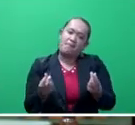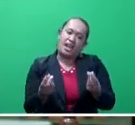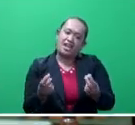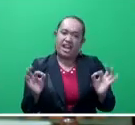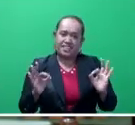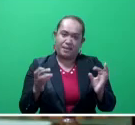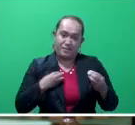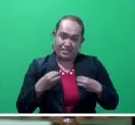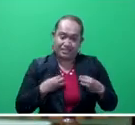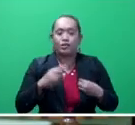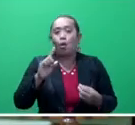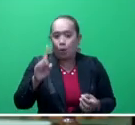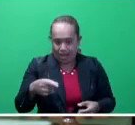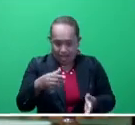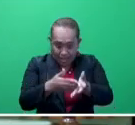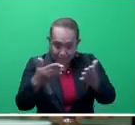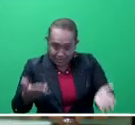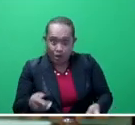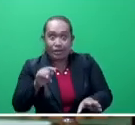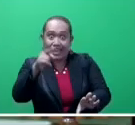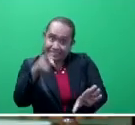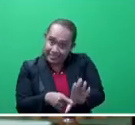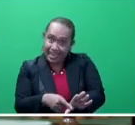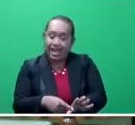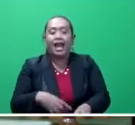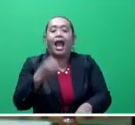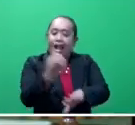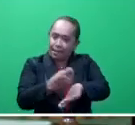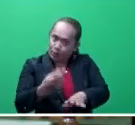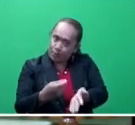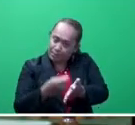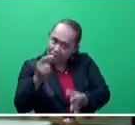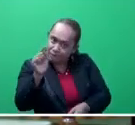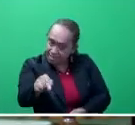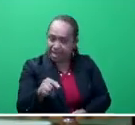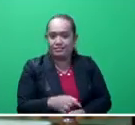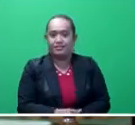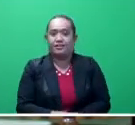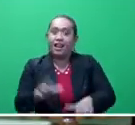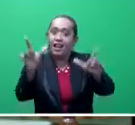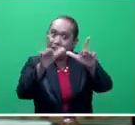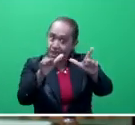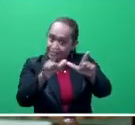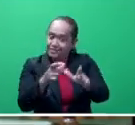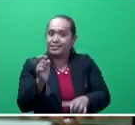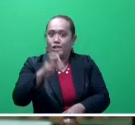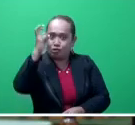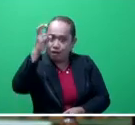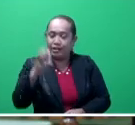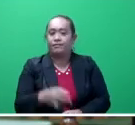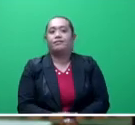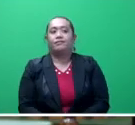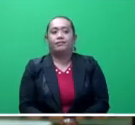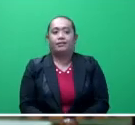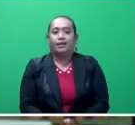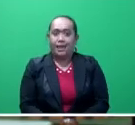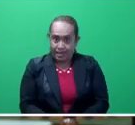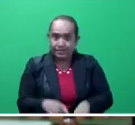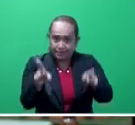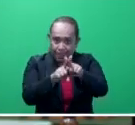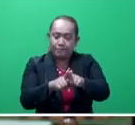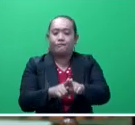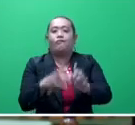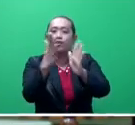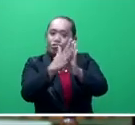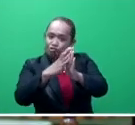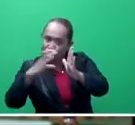licenses renewed, and we will pay that cost directly to LTA. In the same way, for the carriers, I forgot to mention, the carriers' base fees will also be paid